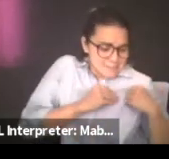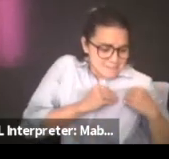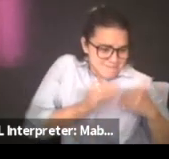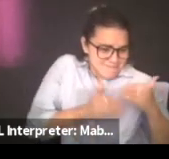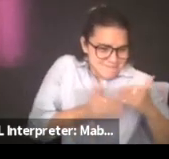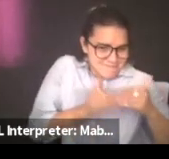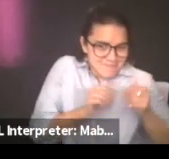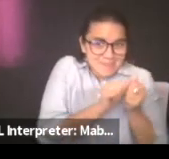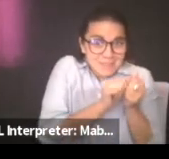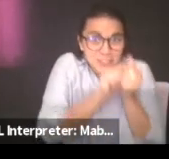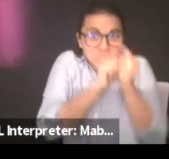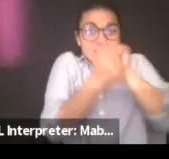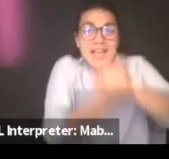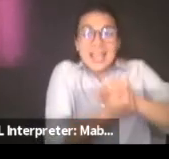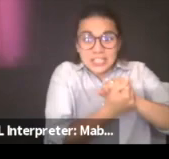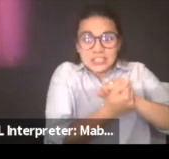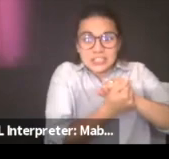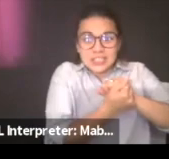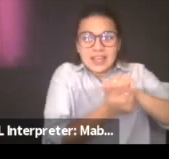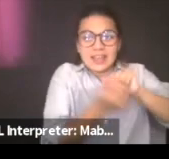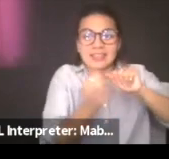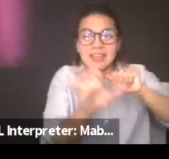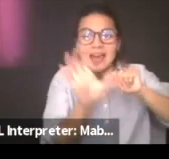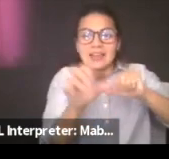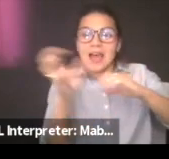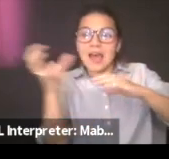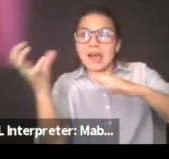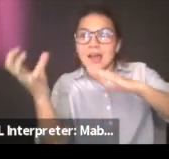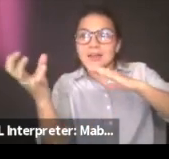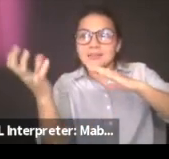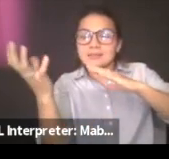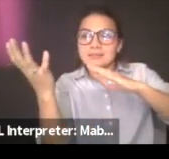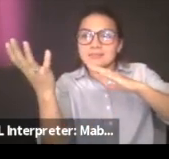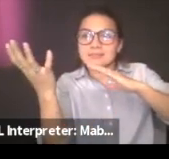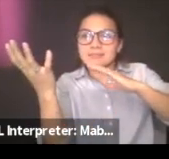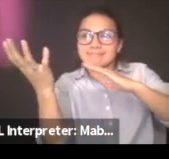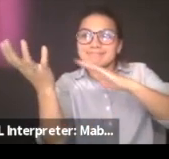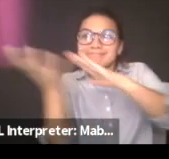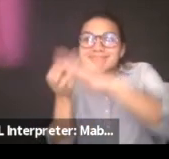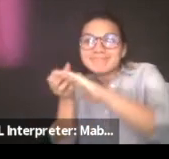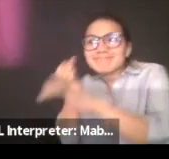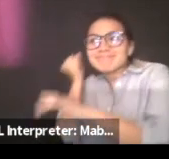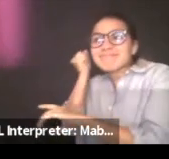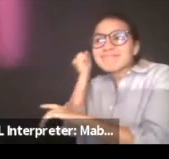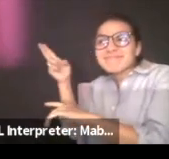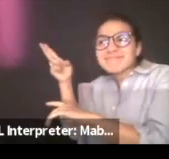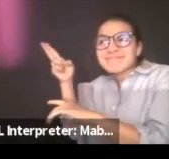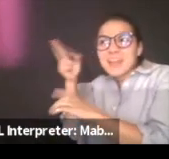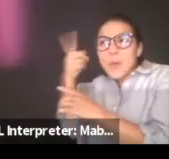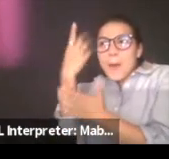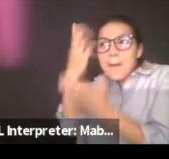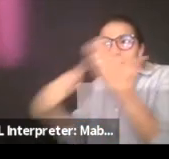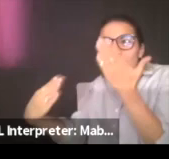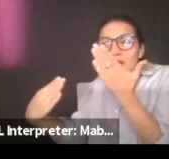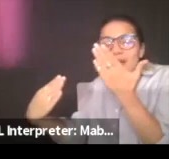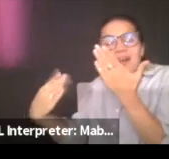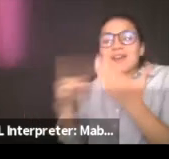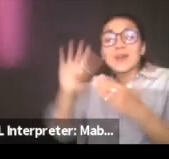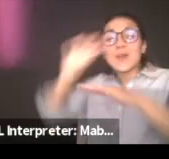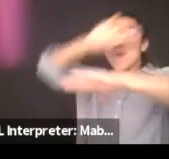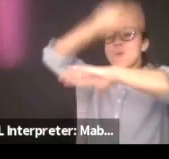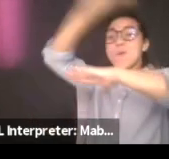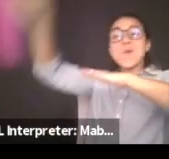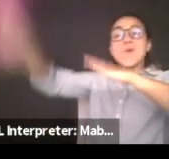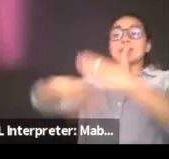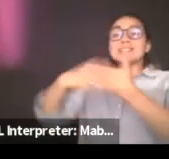that actually undermines the notion that the entire thing is fundamentally broken, right? So I think that that criminal defense